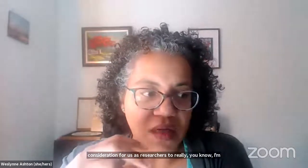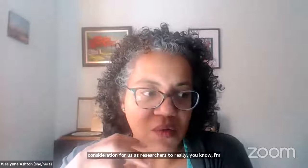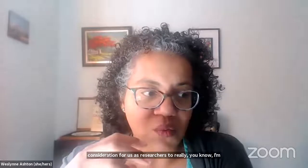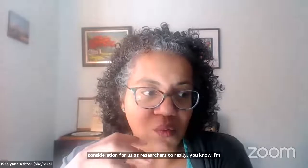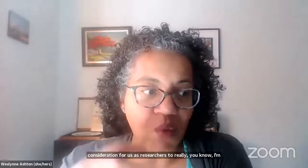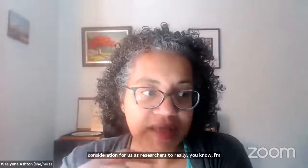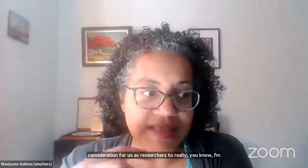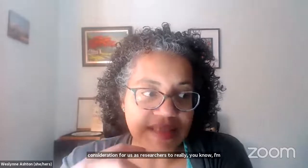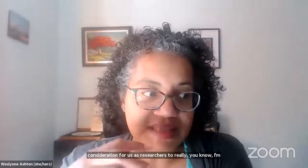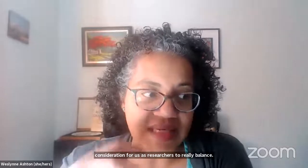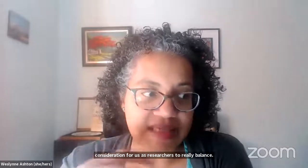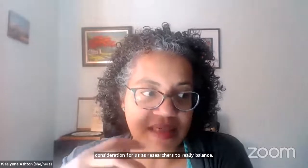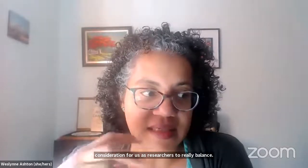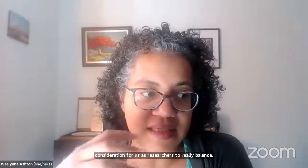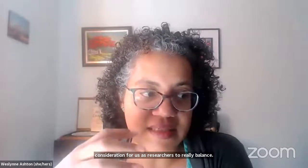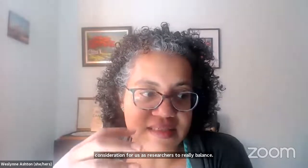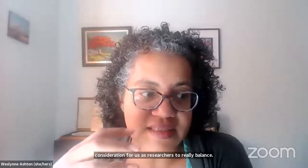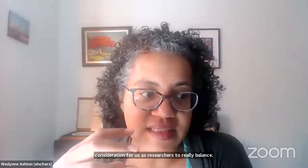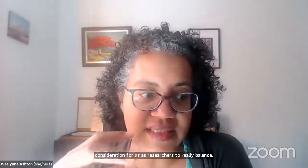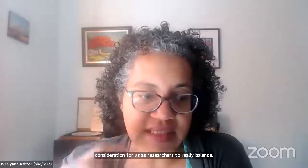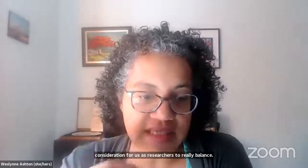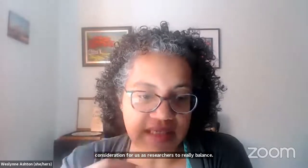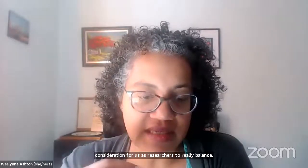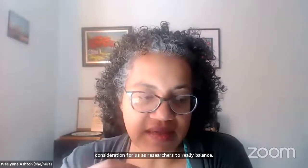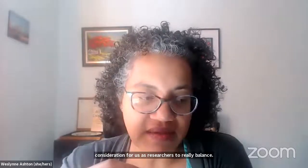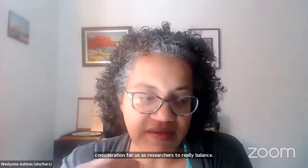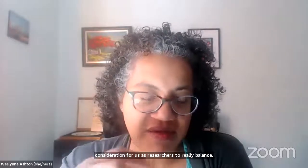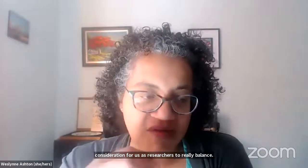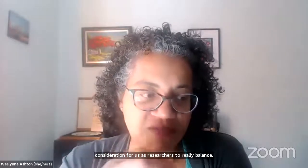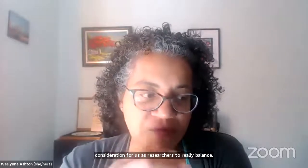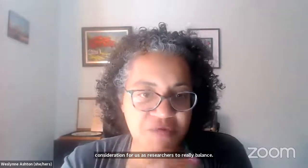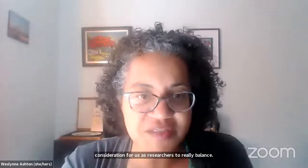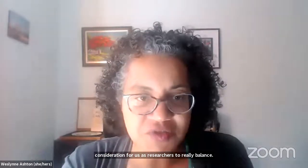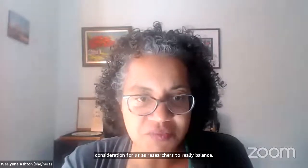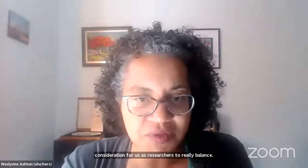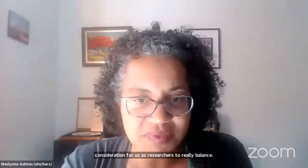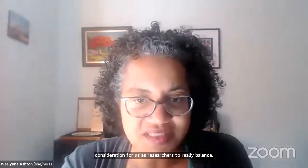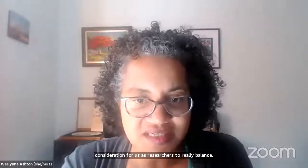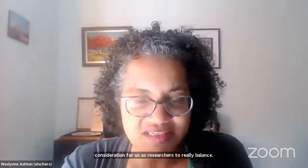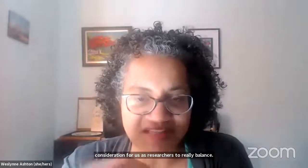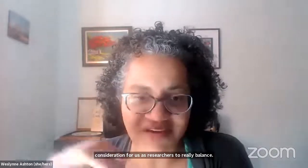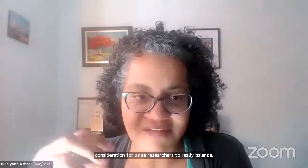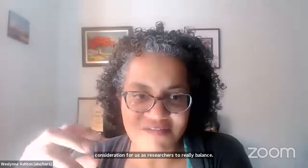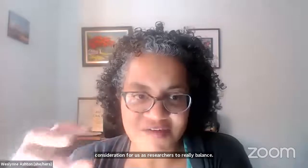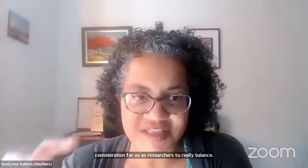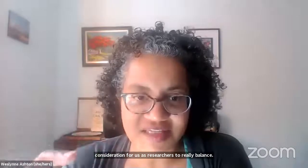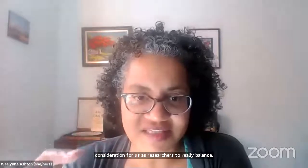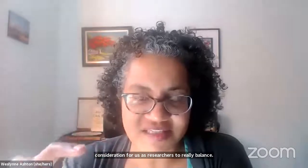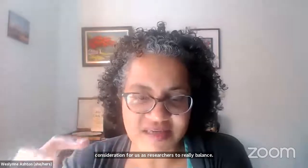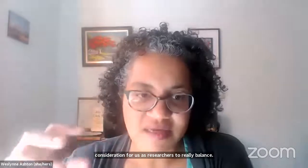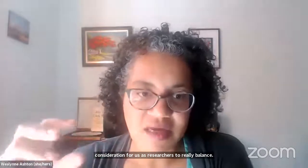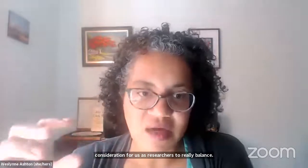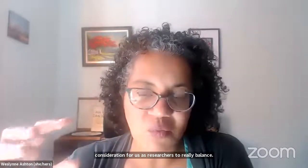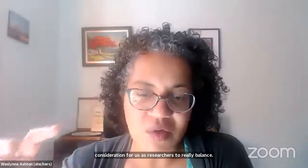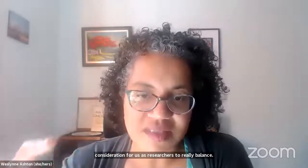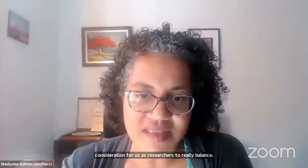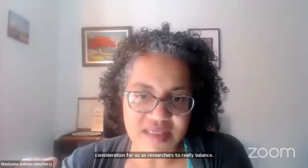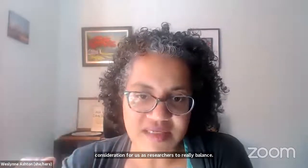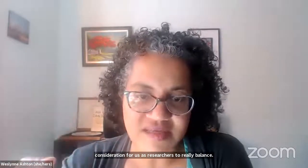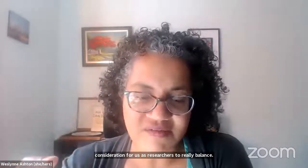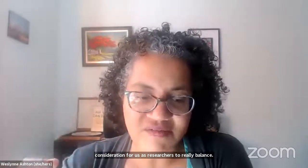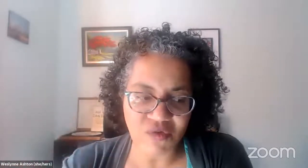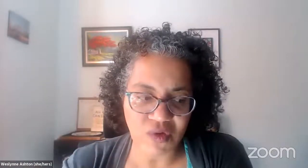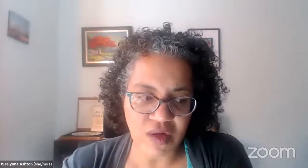balance what data is needed for research purposes versus